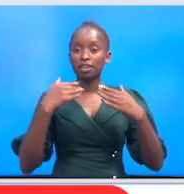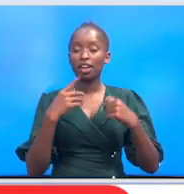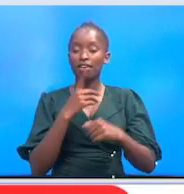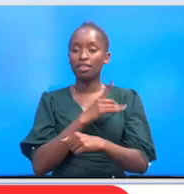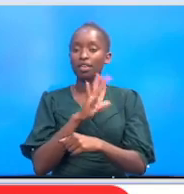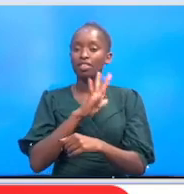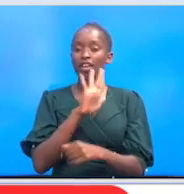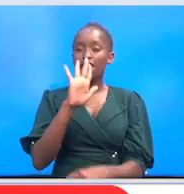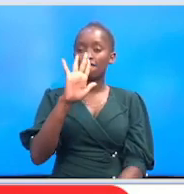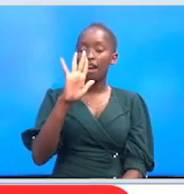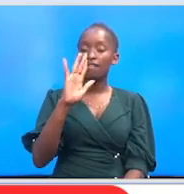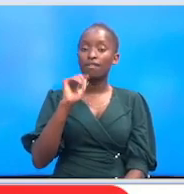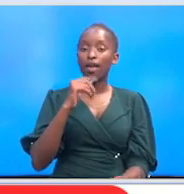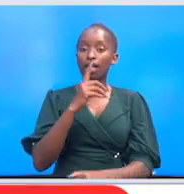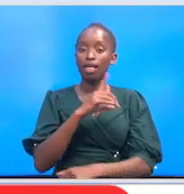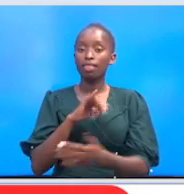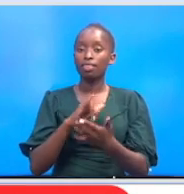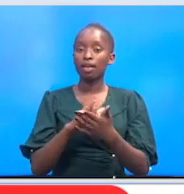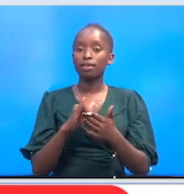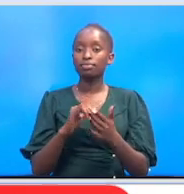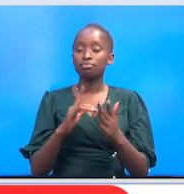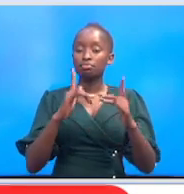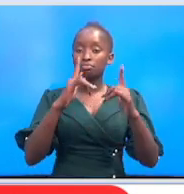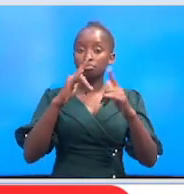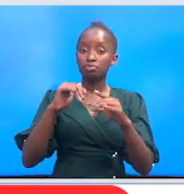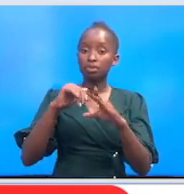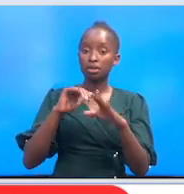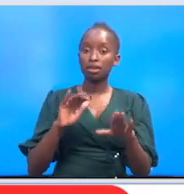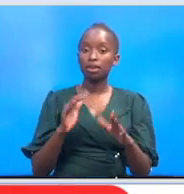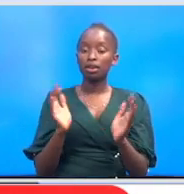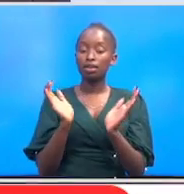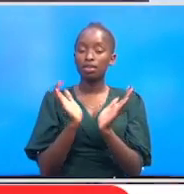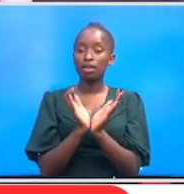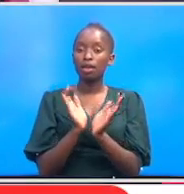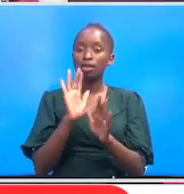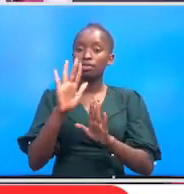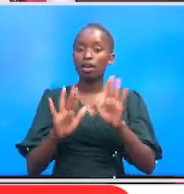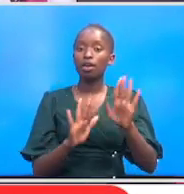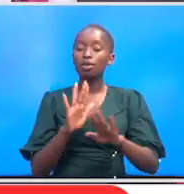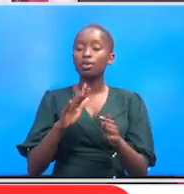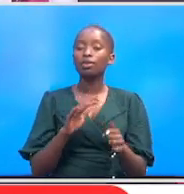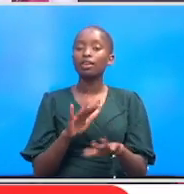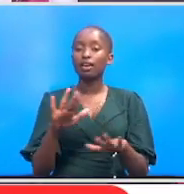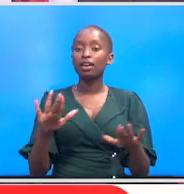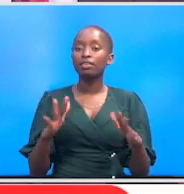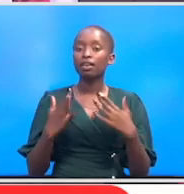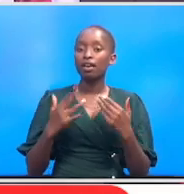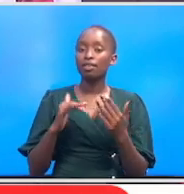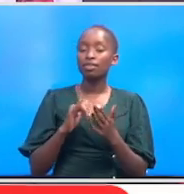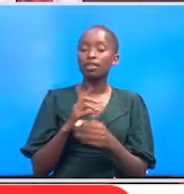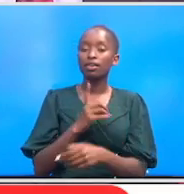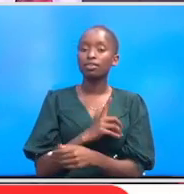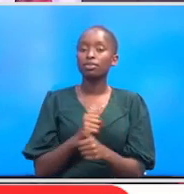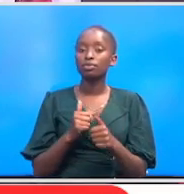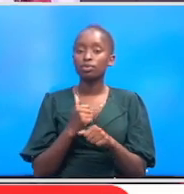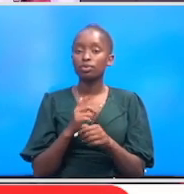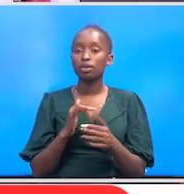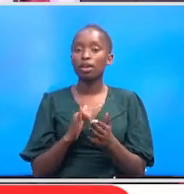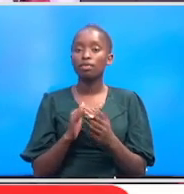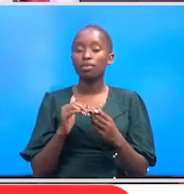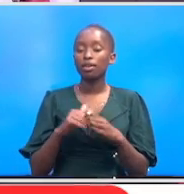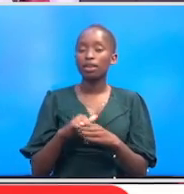tano kambini katika uwanja huo wa Nyayo. Kiungo wa kati mwenye maskani yake Jamhuri ya